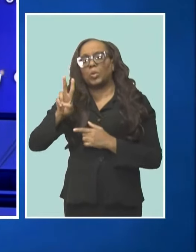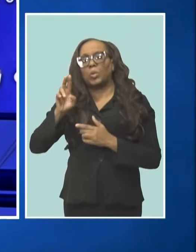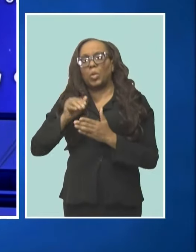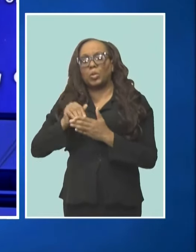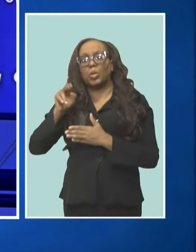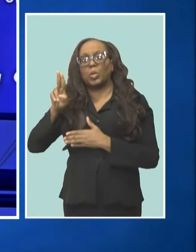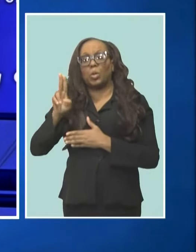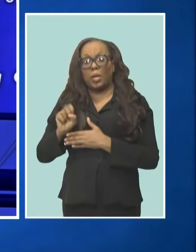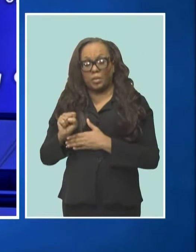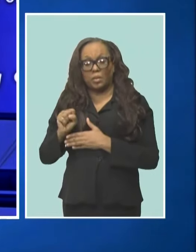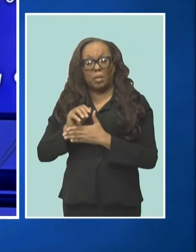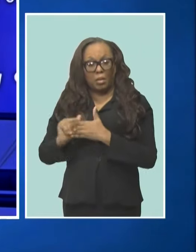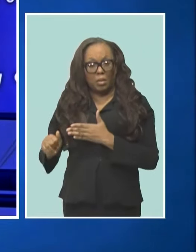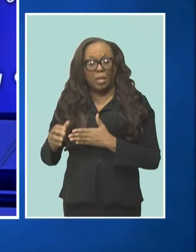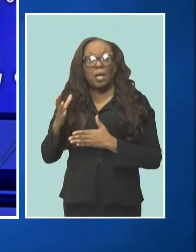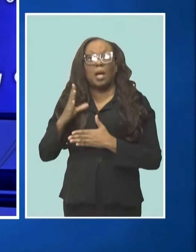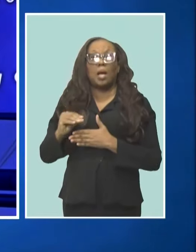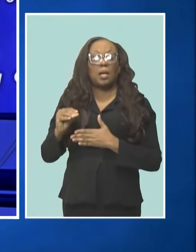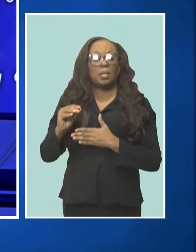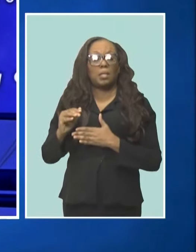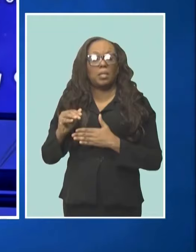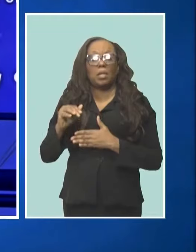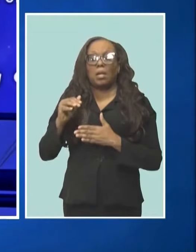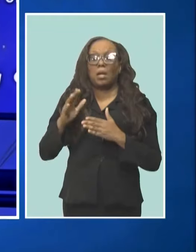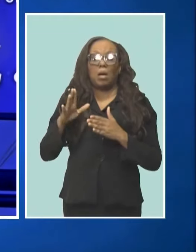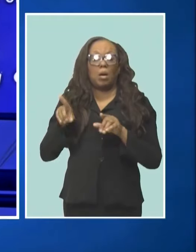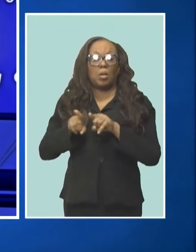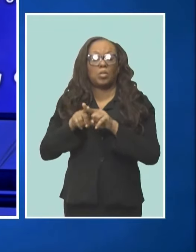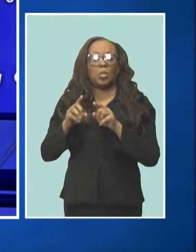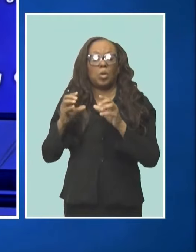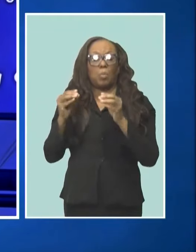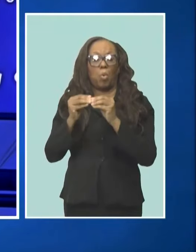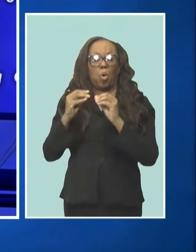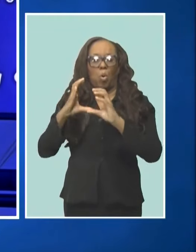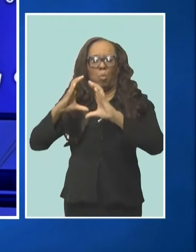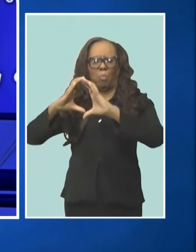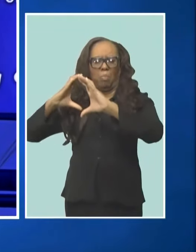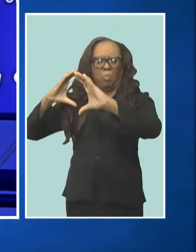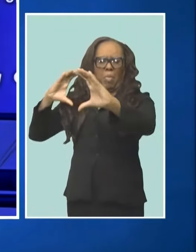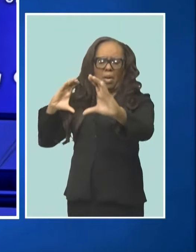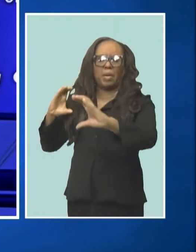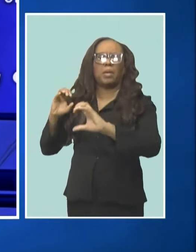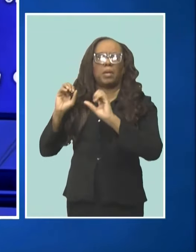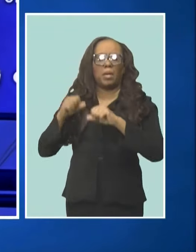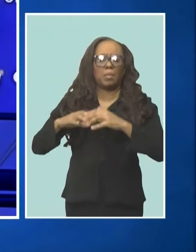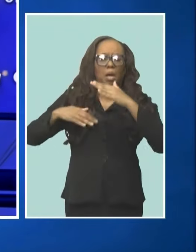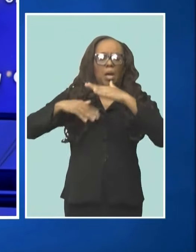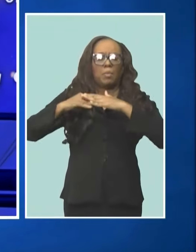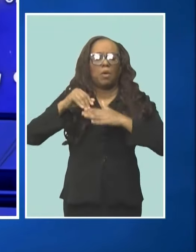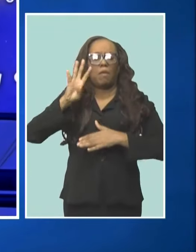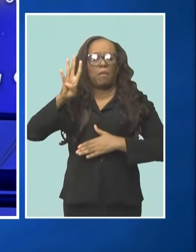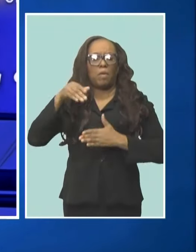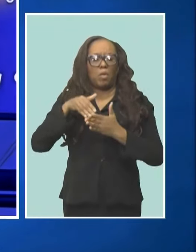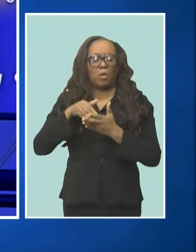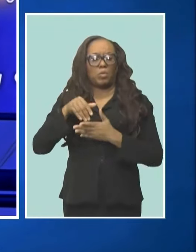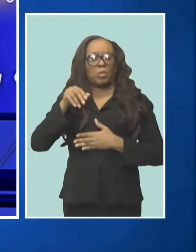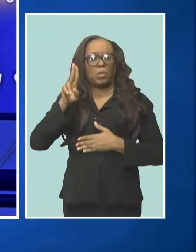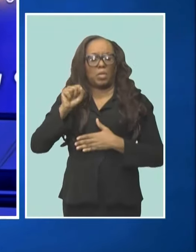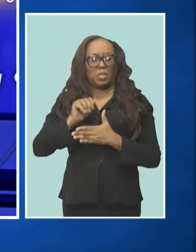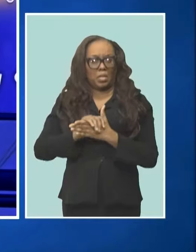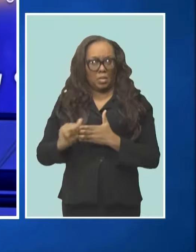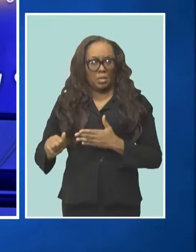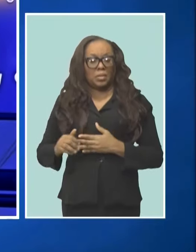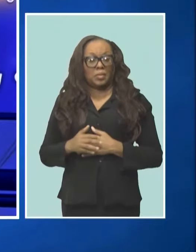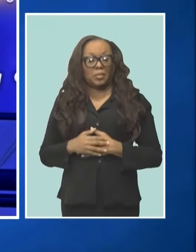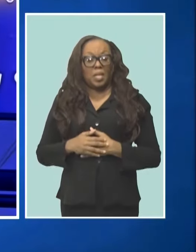for 40-foot container up to at least $4,000 US. It is also, by the way, assessed on exports.